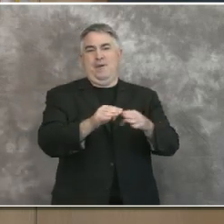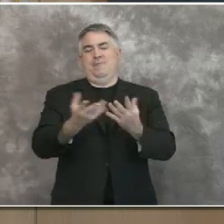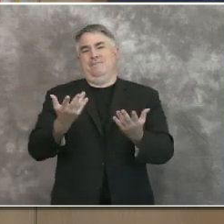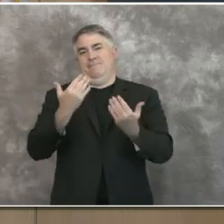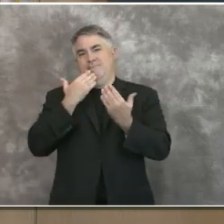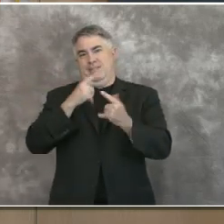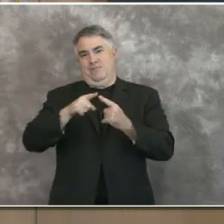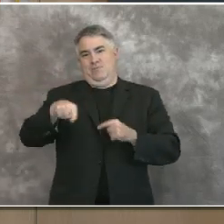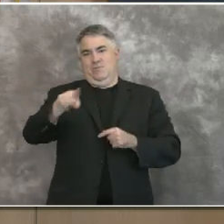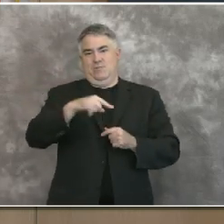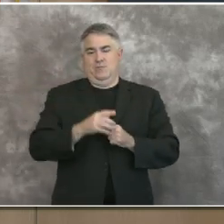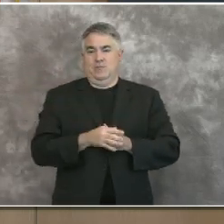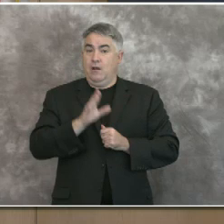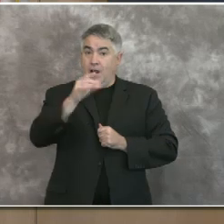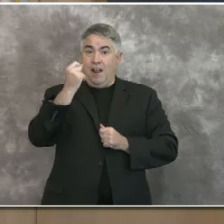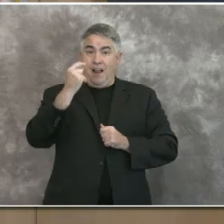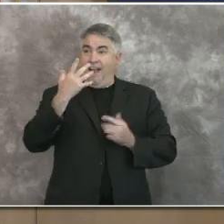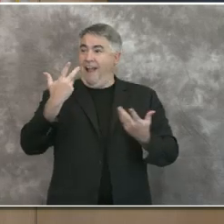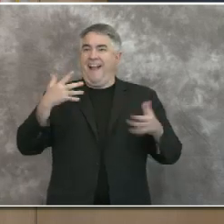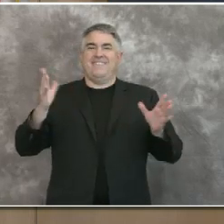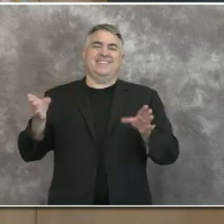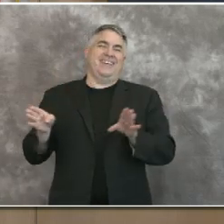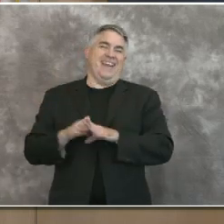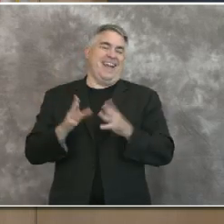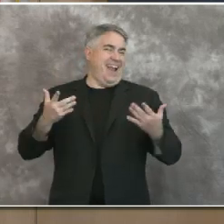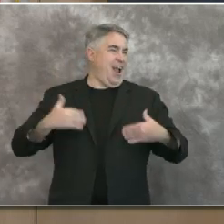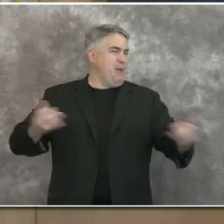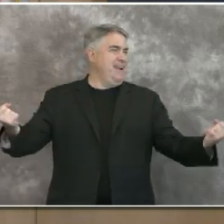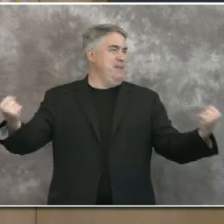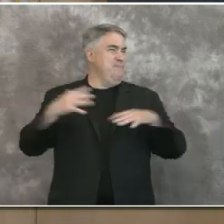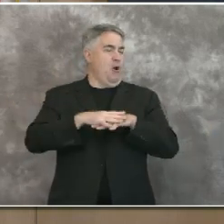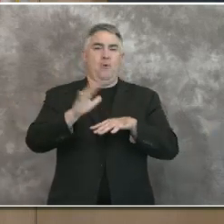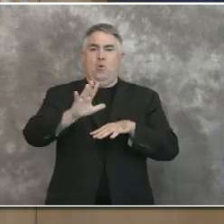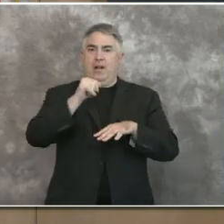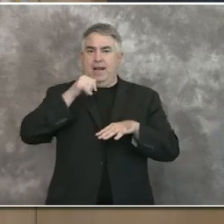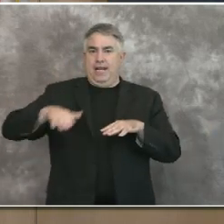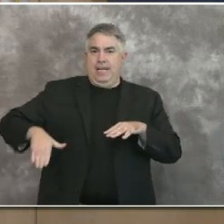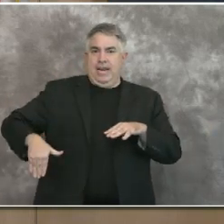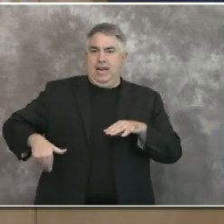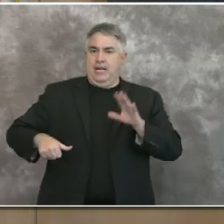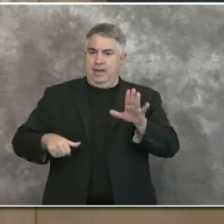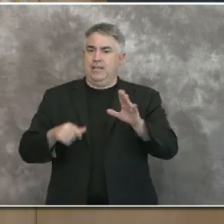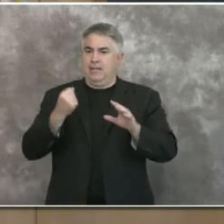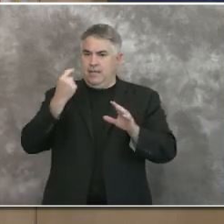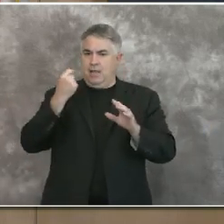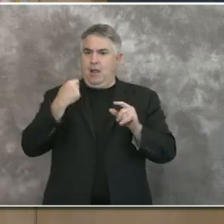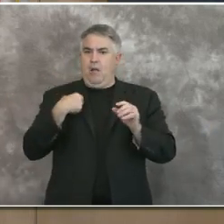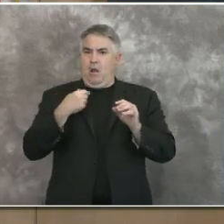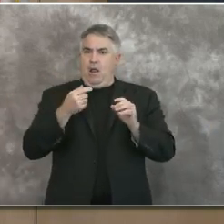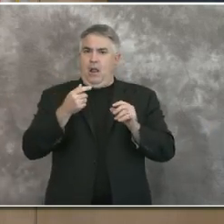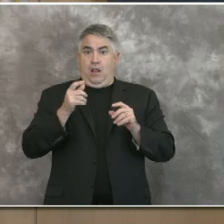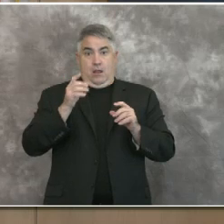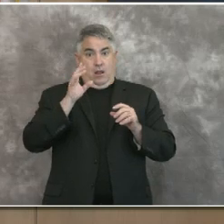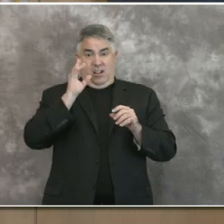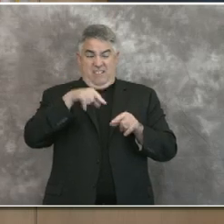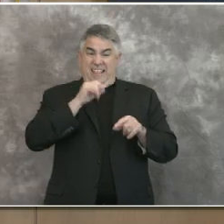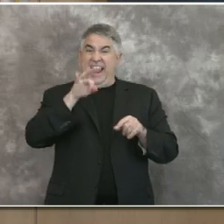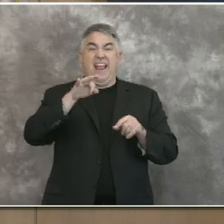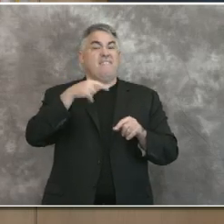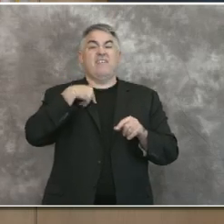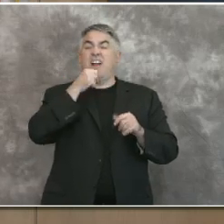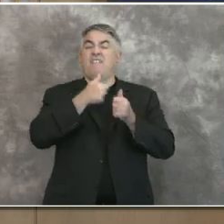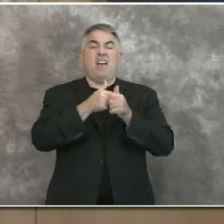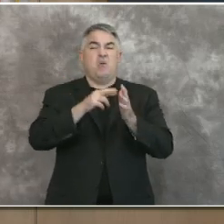out of the woods yet, but we would have had a lot more deaths and a lot more cases if we hadn't